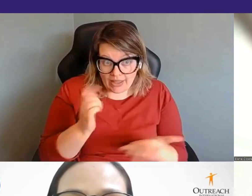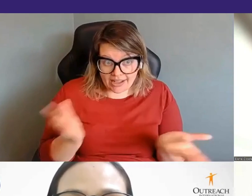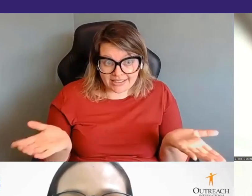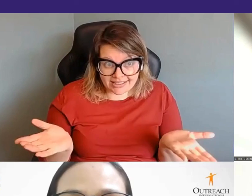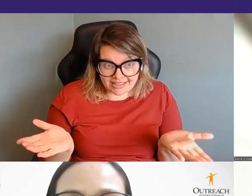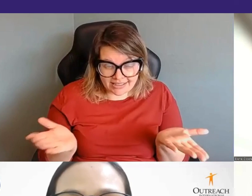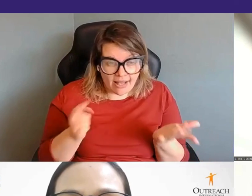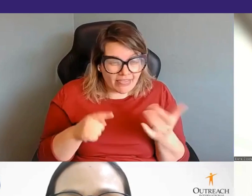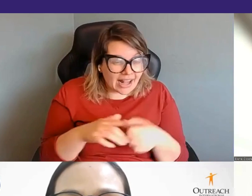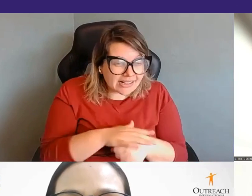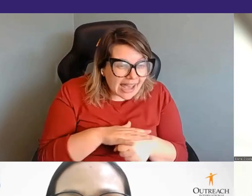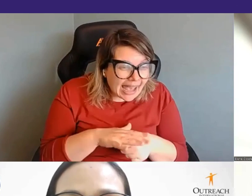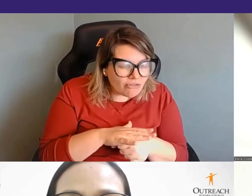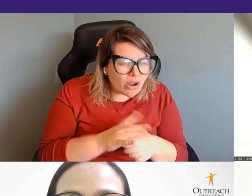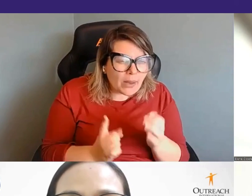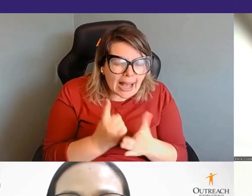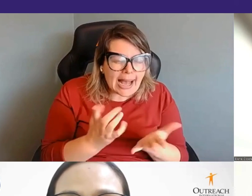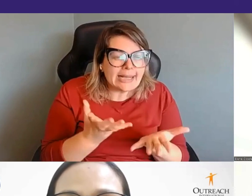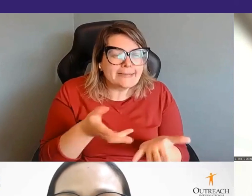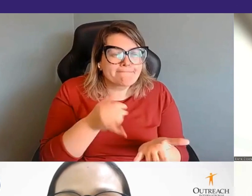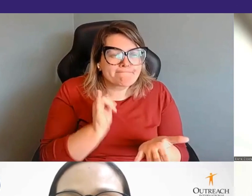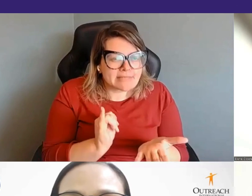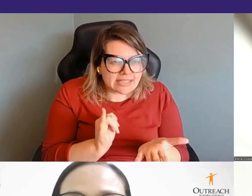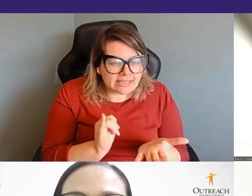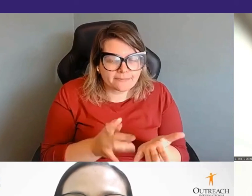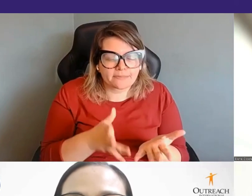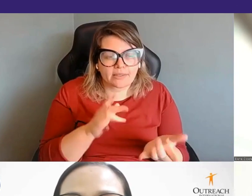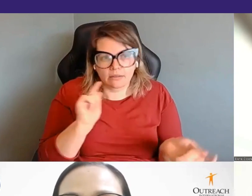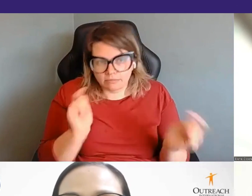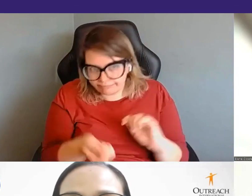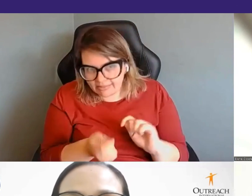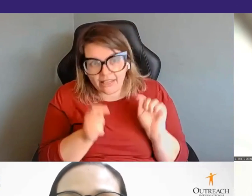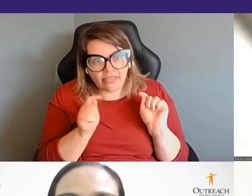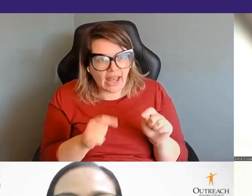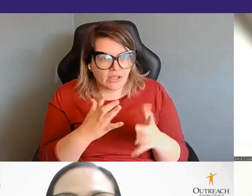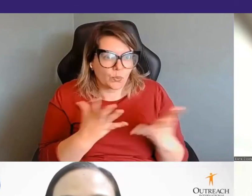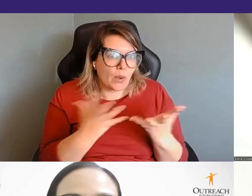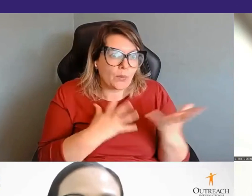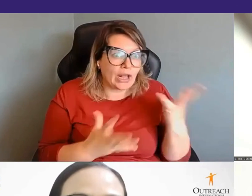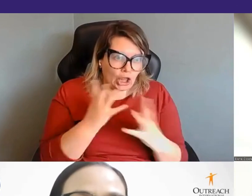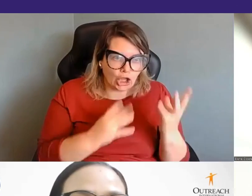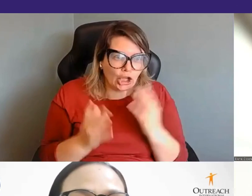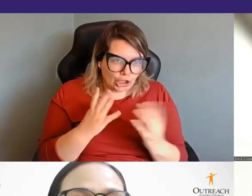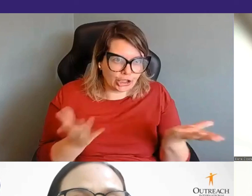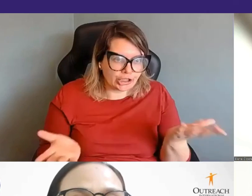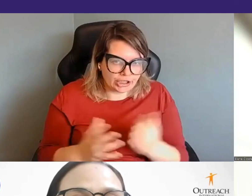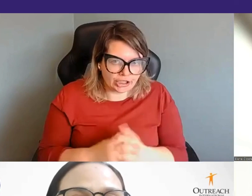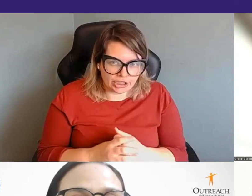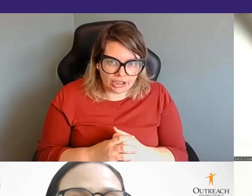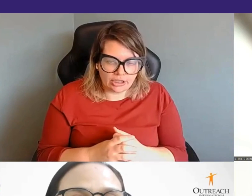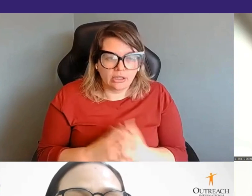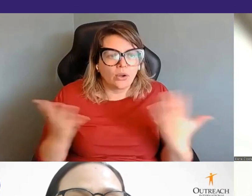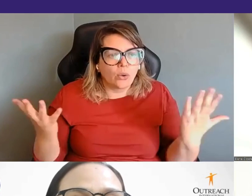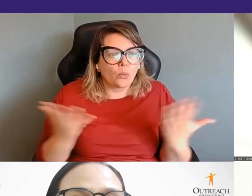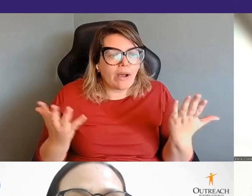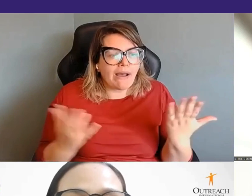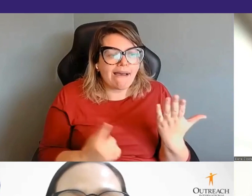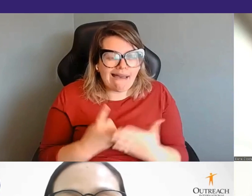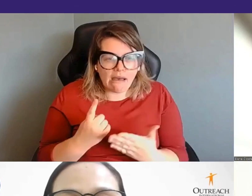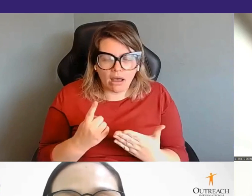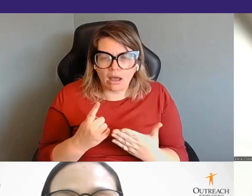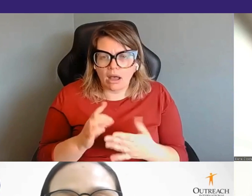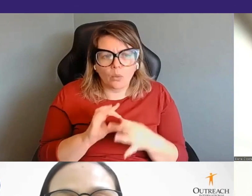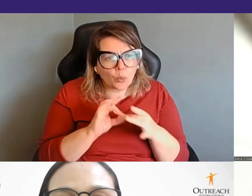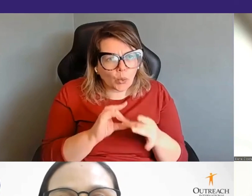those spaces where things went wrong and you had to pivot, where, you know, where you develop together with